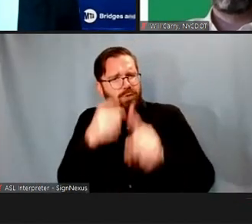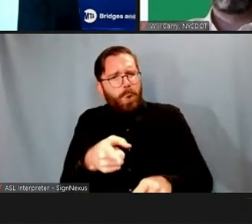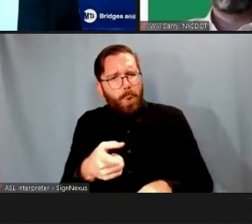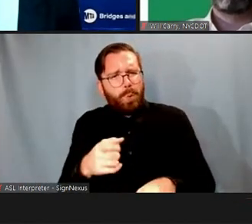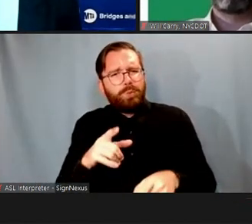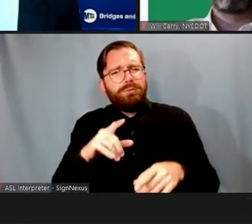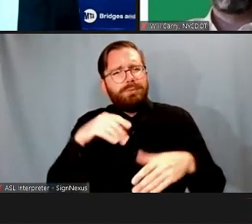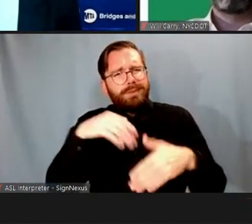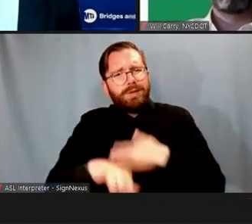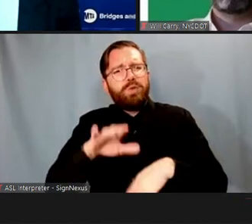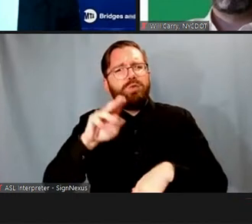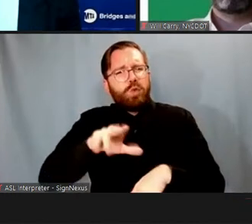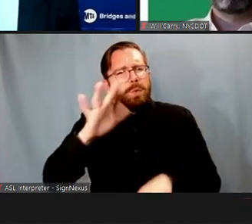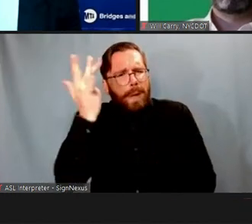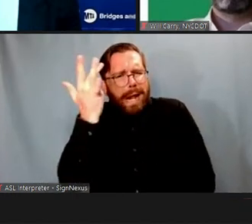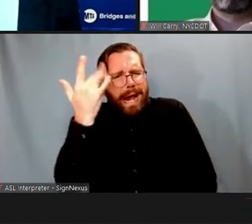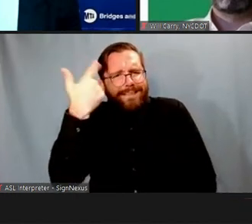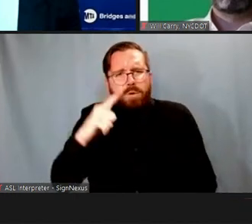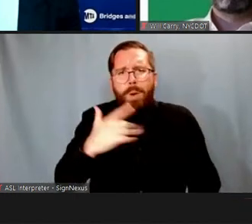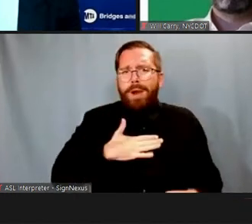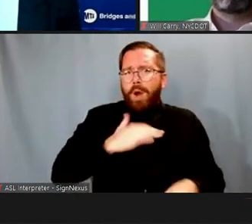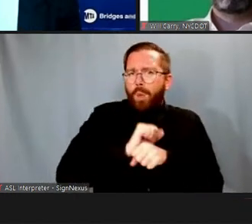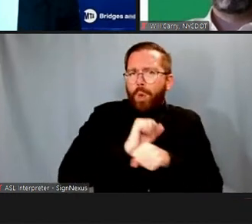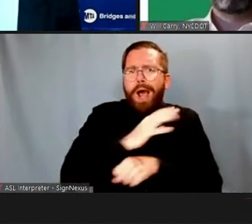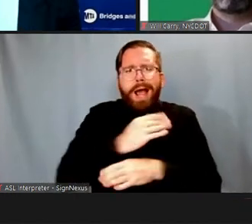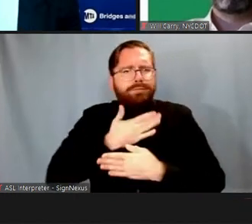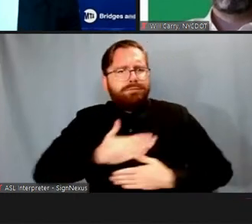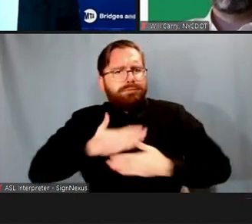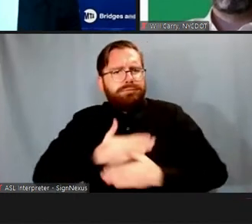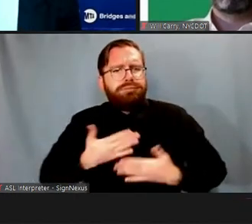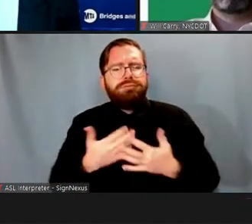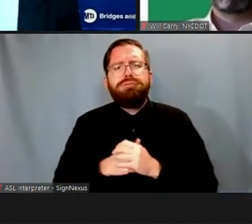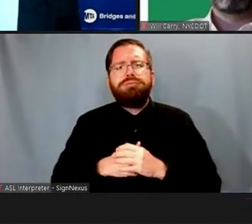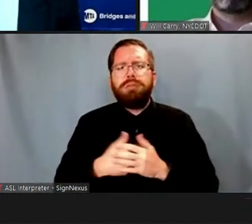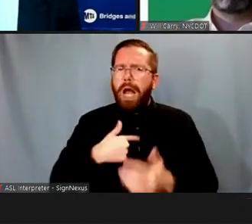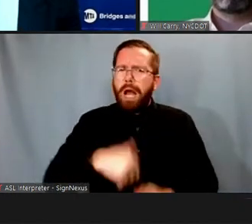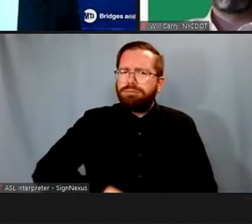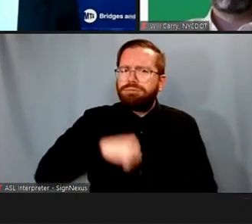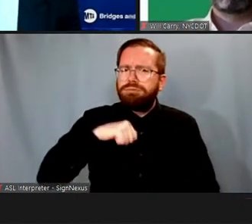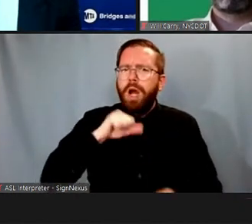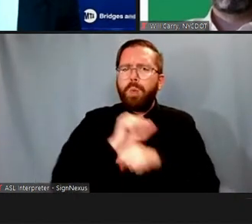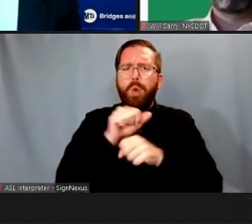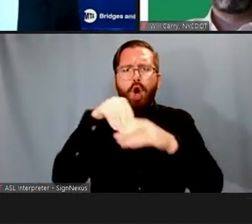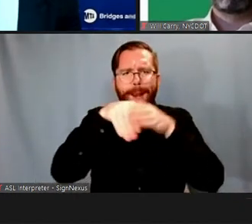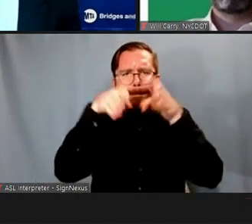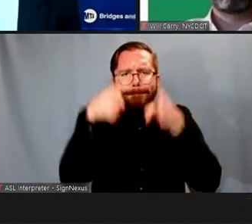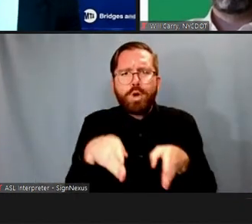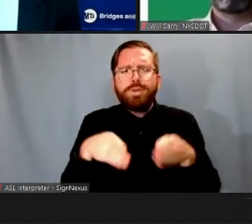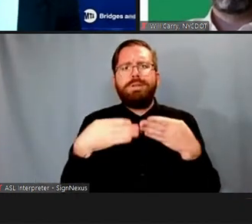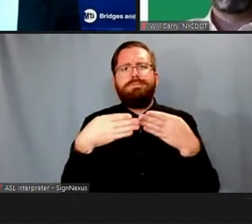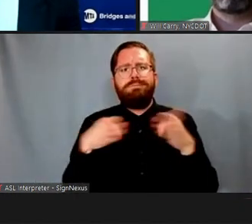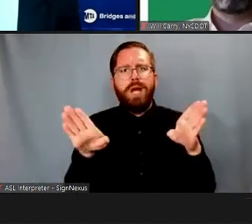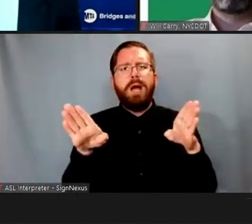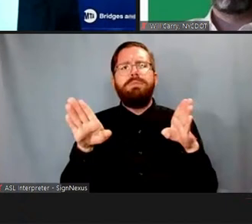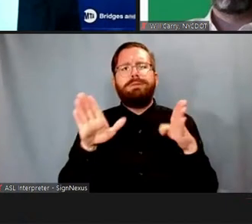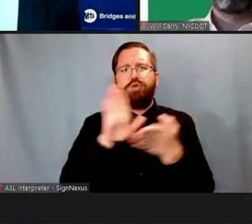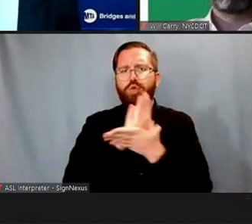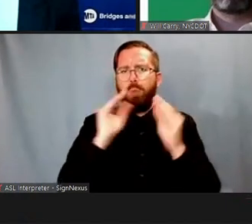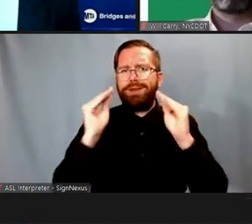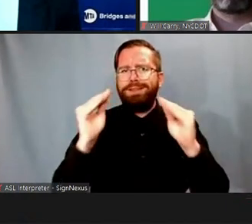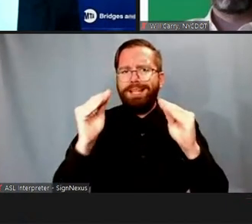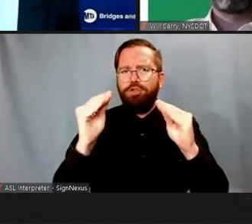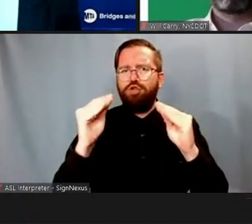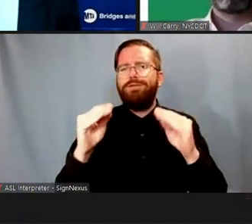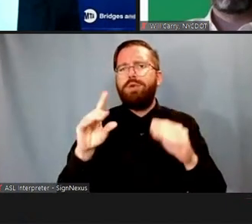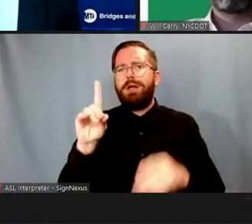purposes as well i'm proud to work in person and be a public school teacher for the department of education in new york